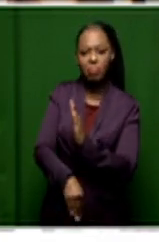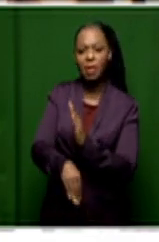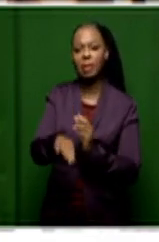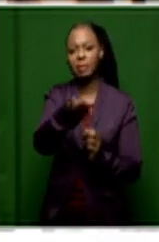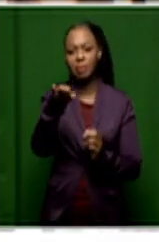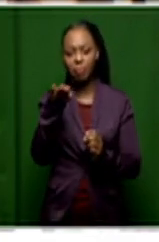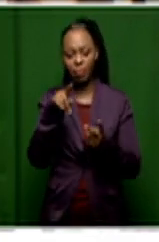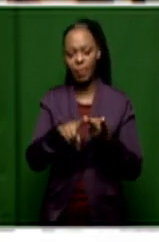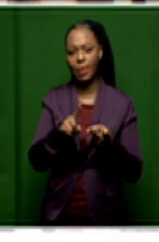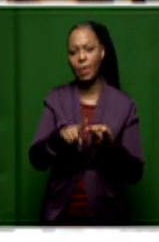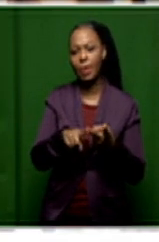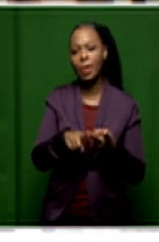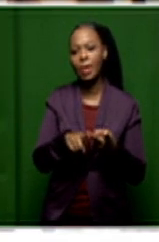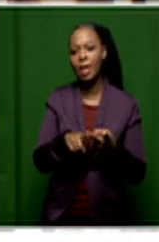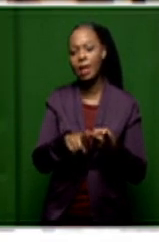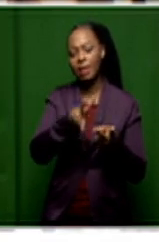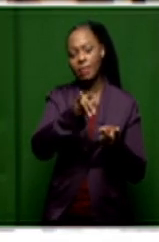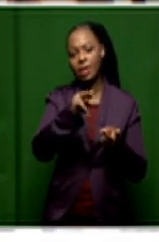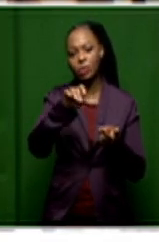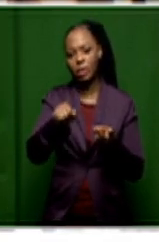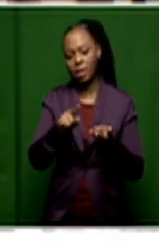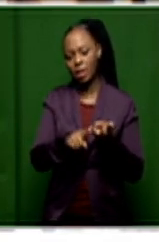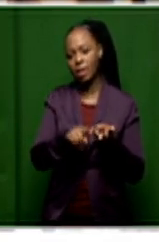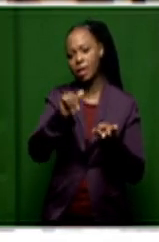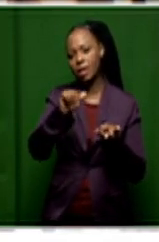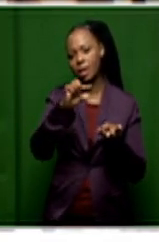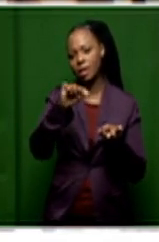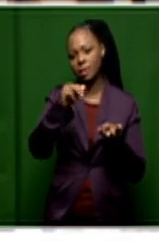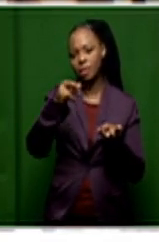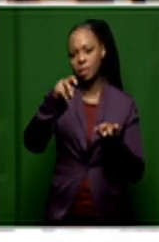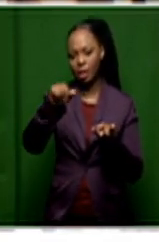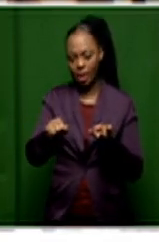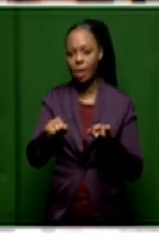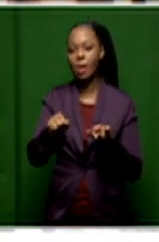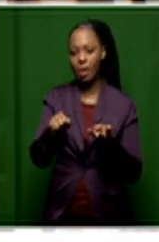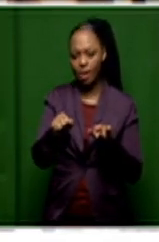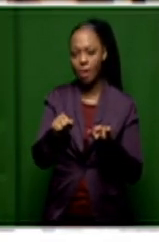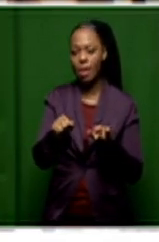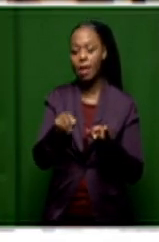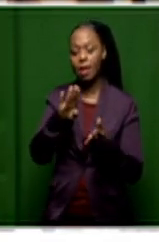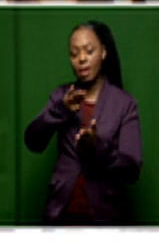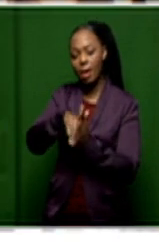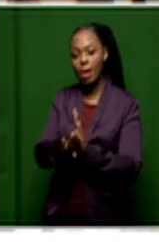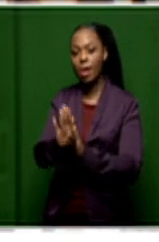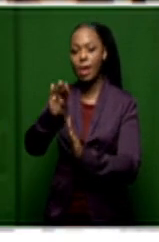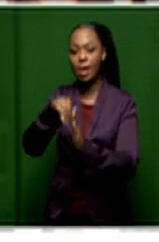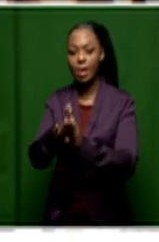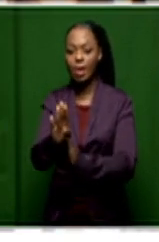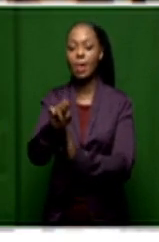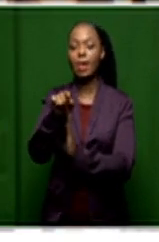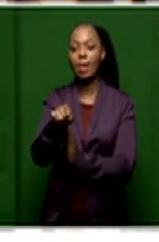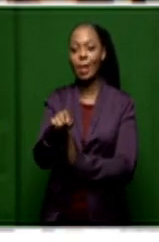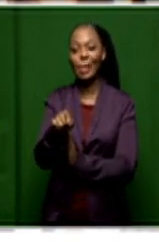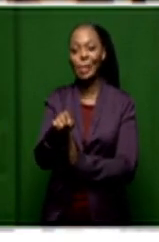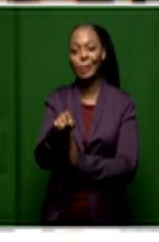and Argentina. Those are the classical three that we have alternatives, where inflation would soar ahead, and during